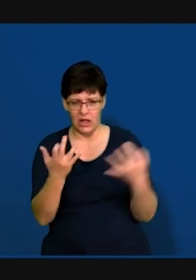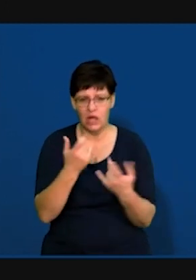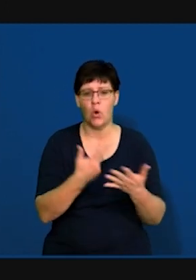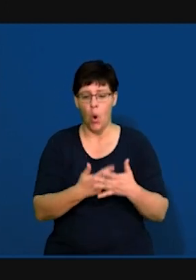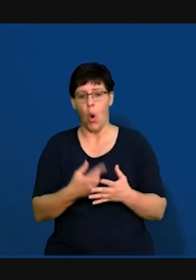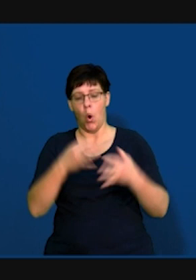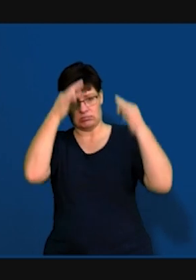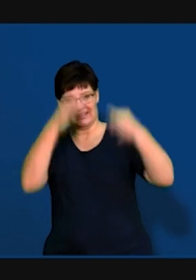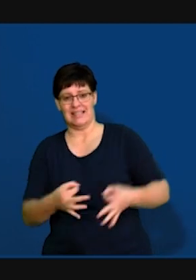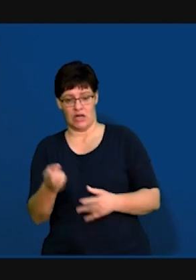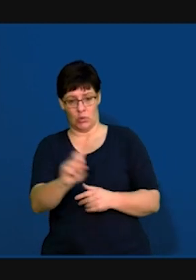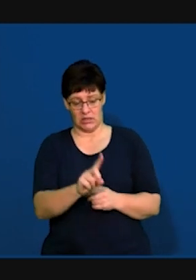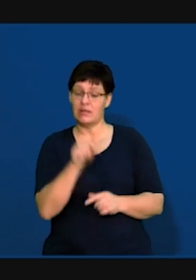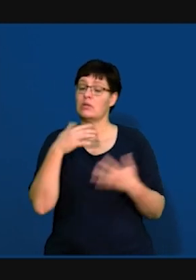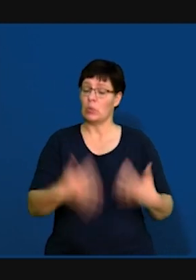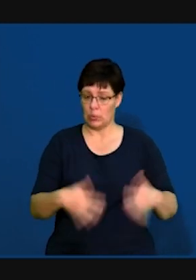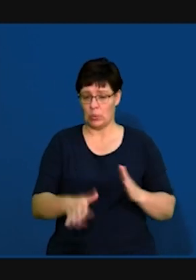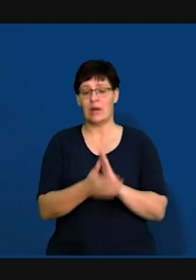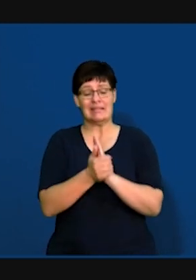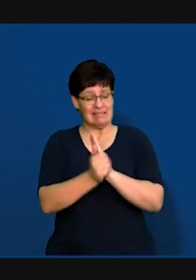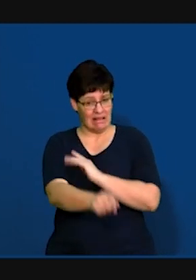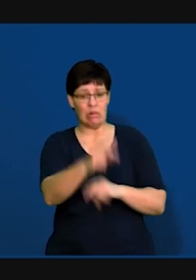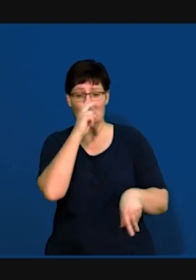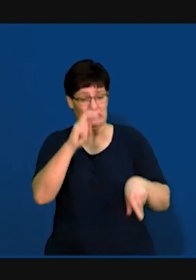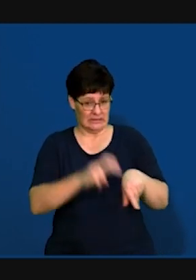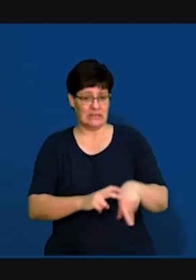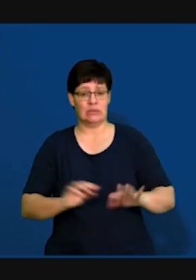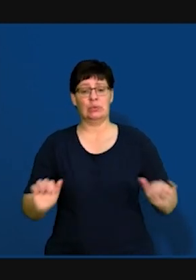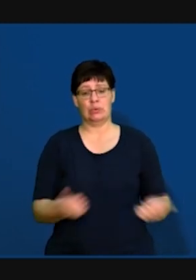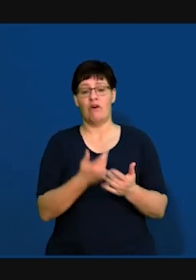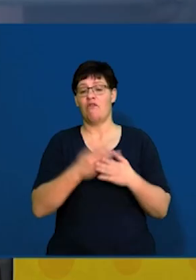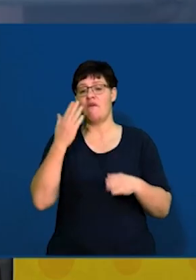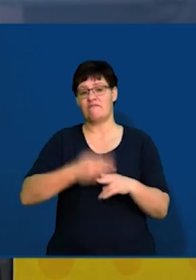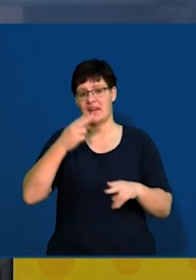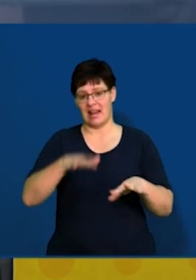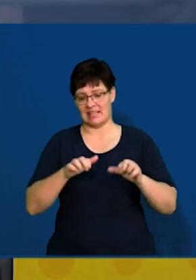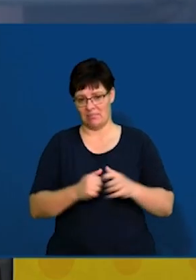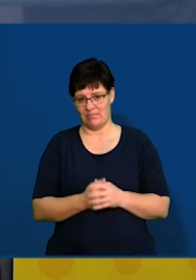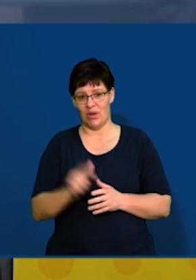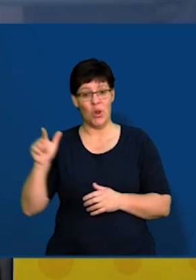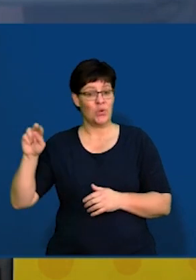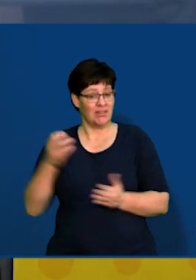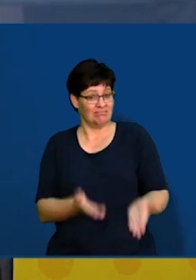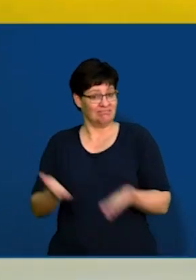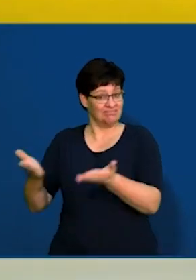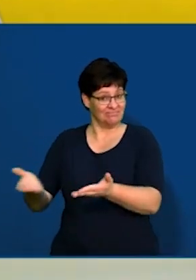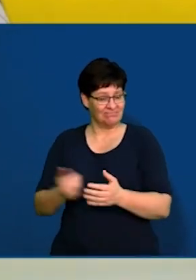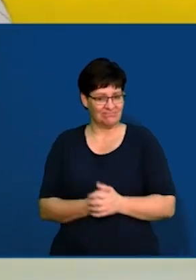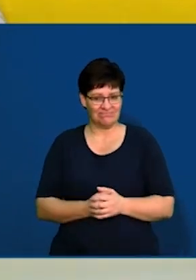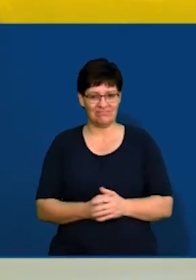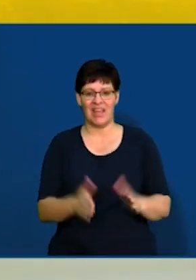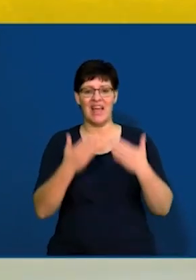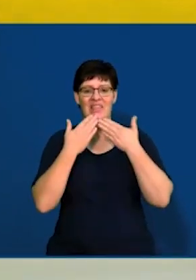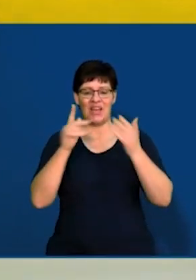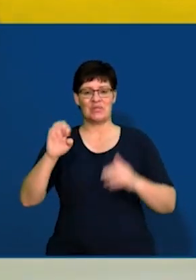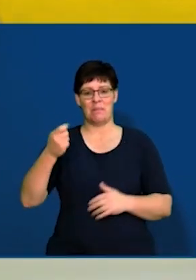the very important skills that you need to polish leading to the final examinations. Luni, for now, over to you. Thank you,